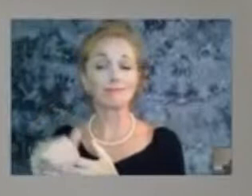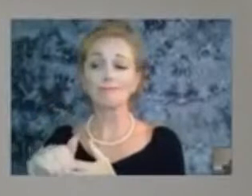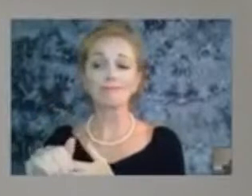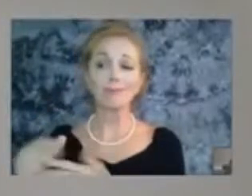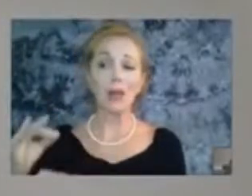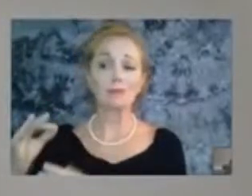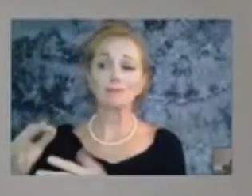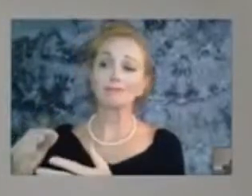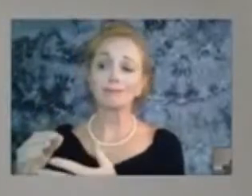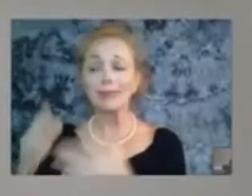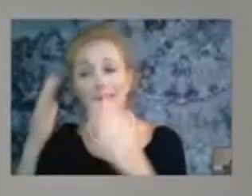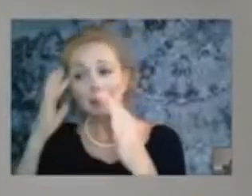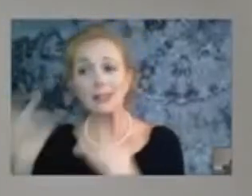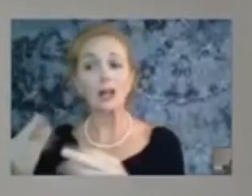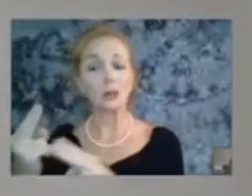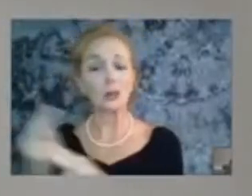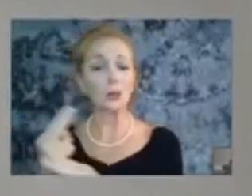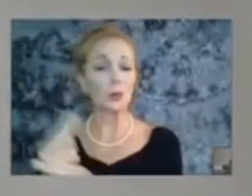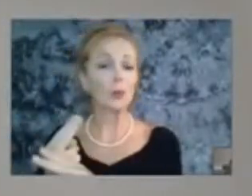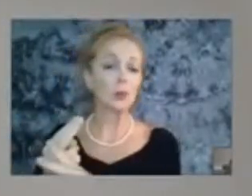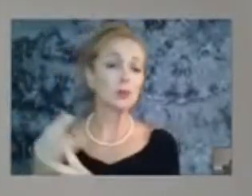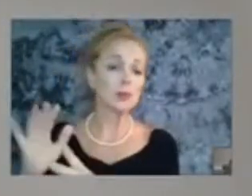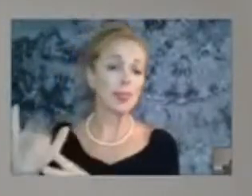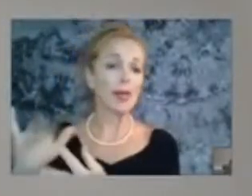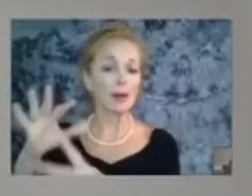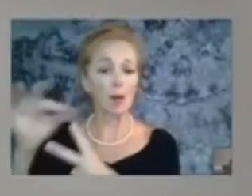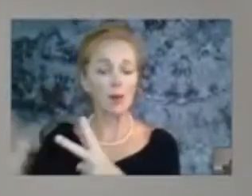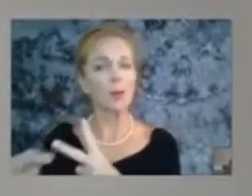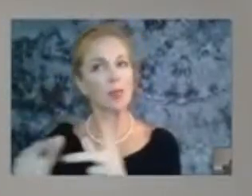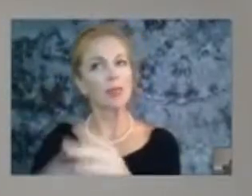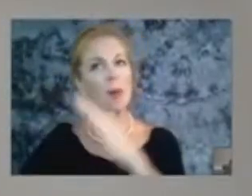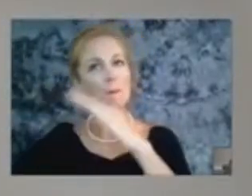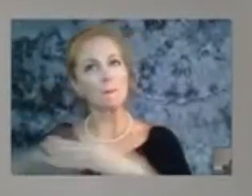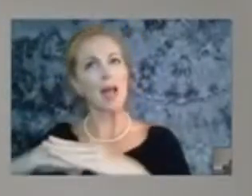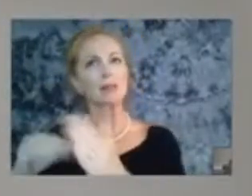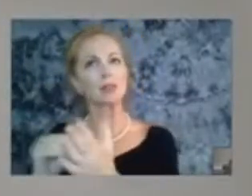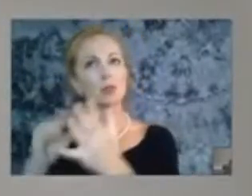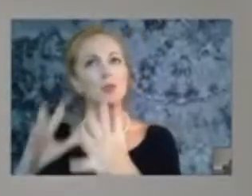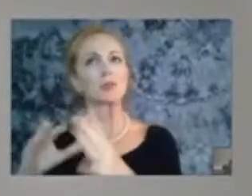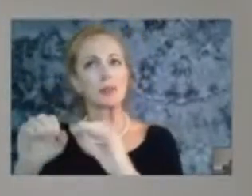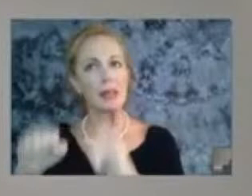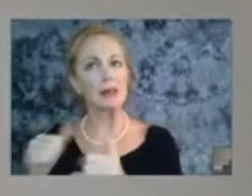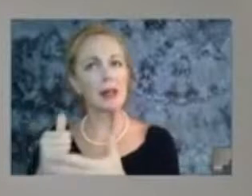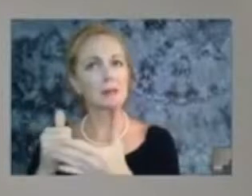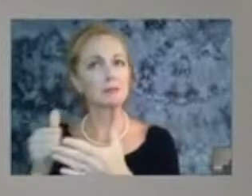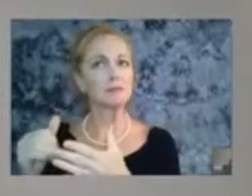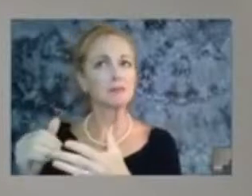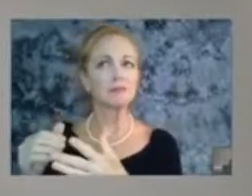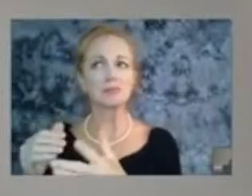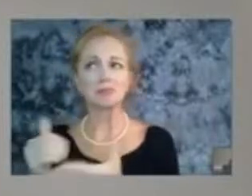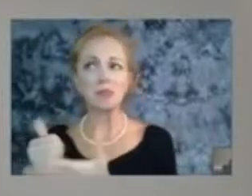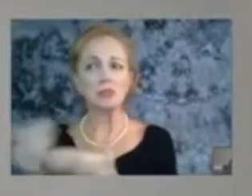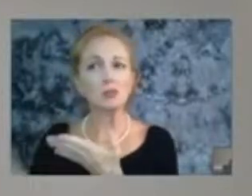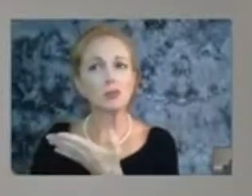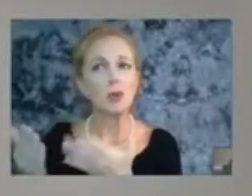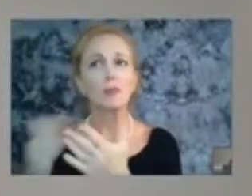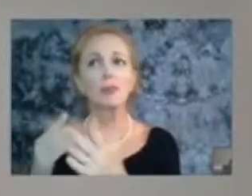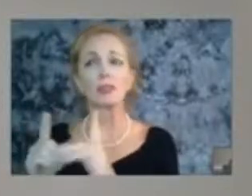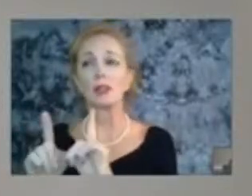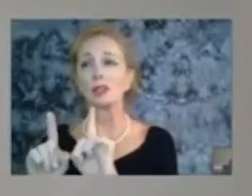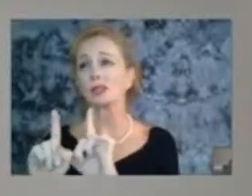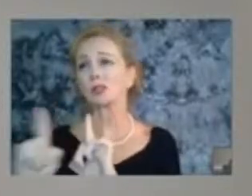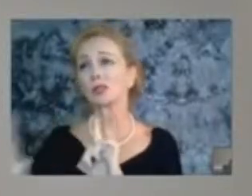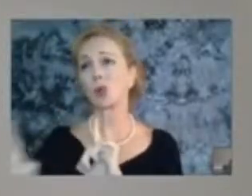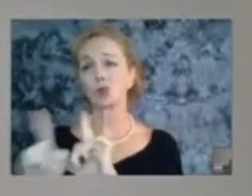case scenario, but the maximum number of students that we believed we could accommodate, because of course social distancing still applies, and we need to